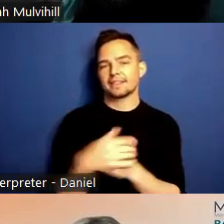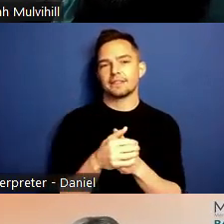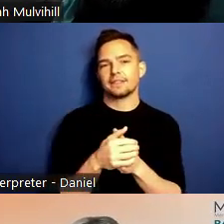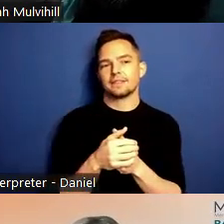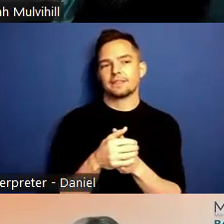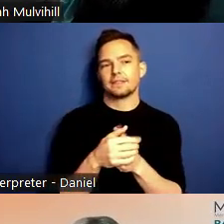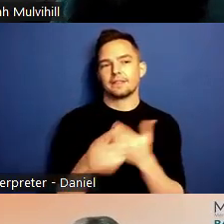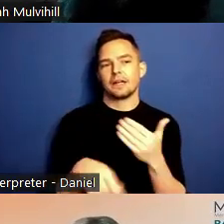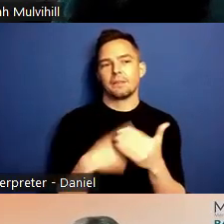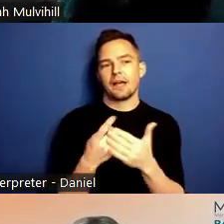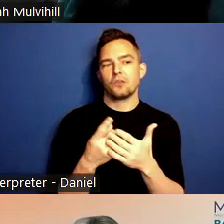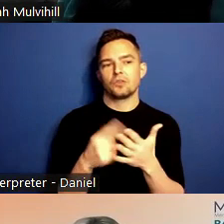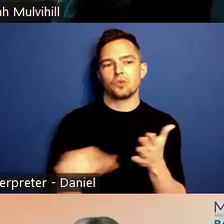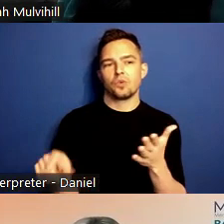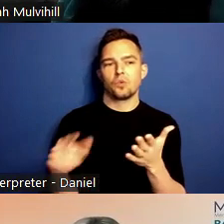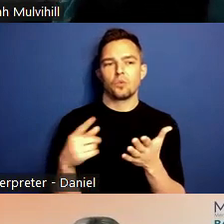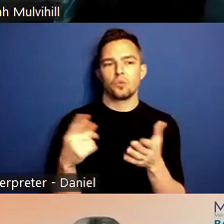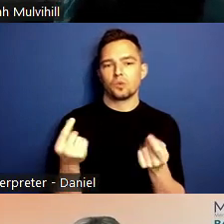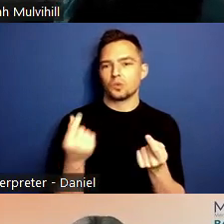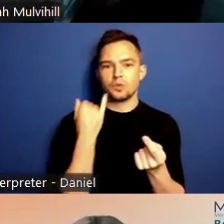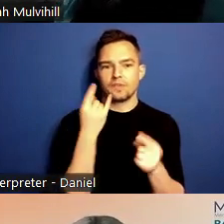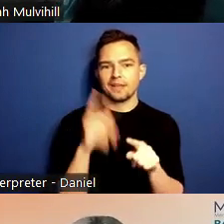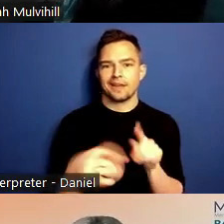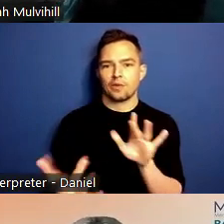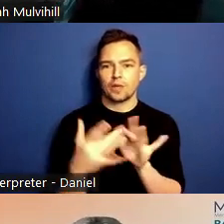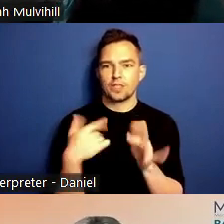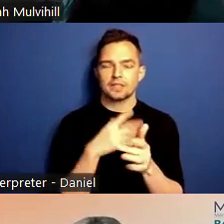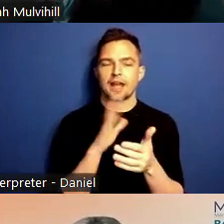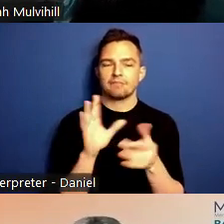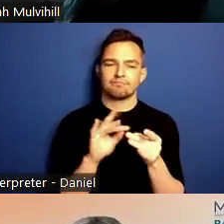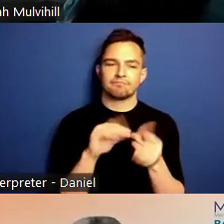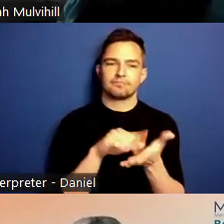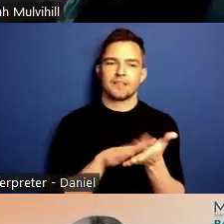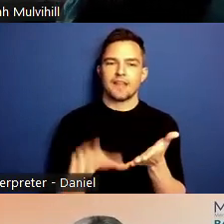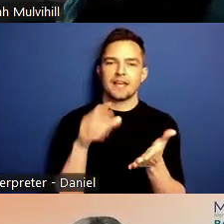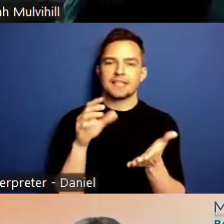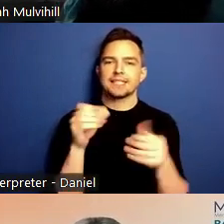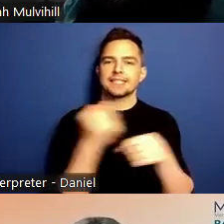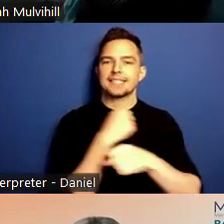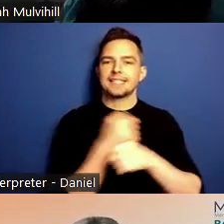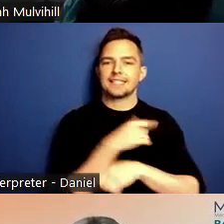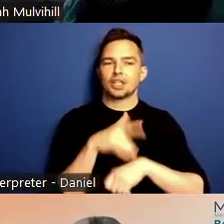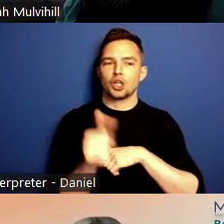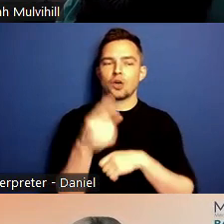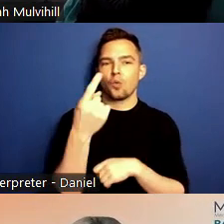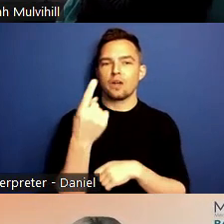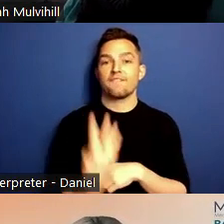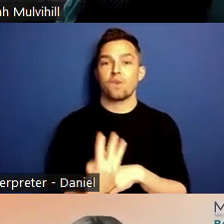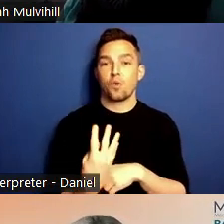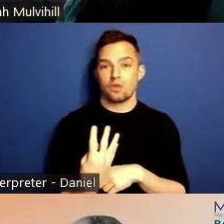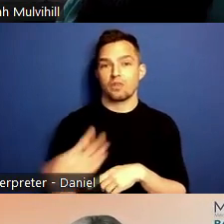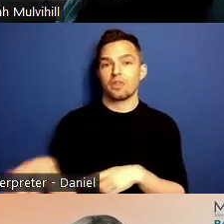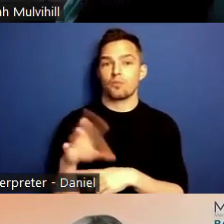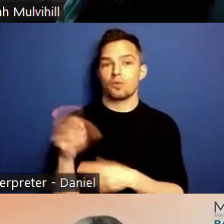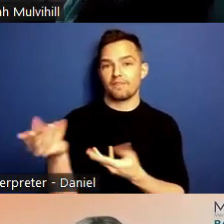about what they would do if they couldn't reach us. And I noted that statistic earlier that about 1 in 4 tell us that they would